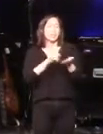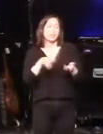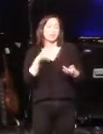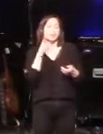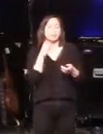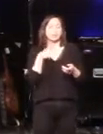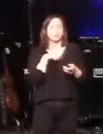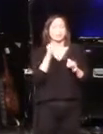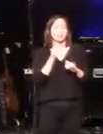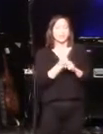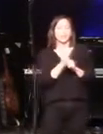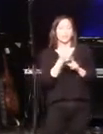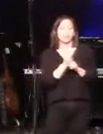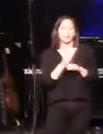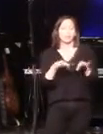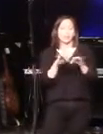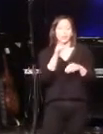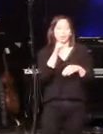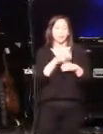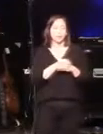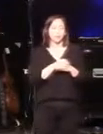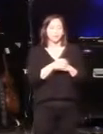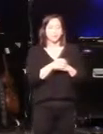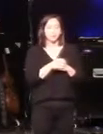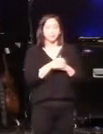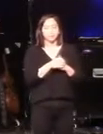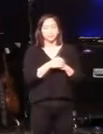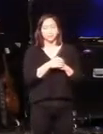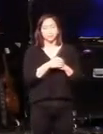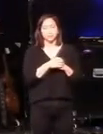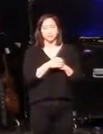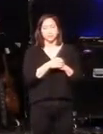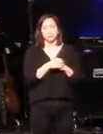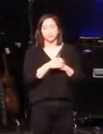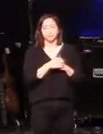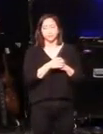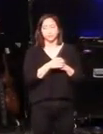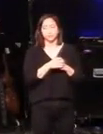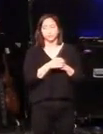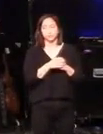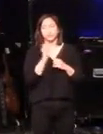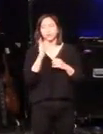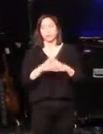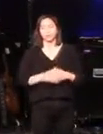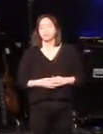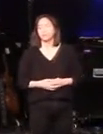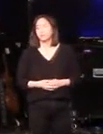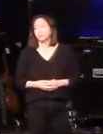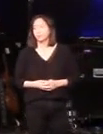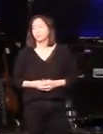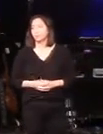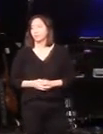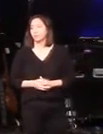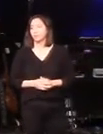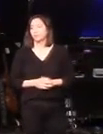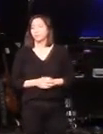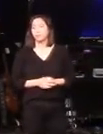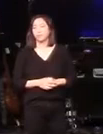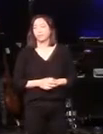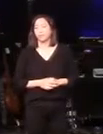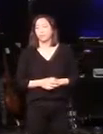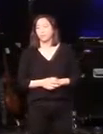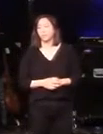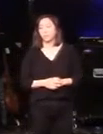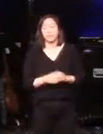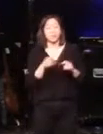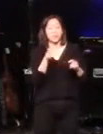want to know what's about First Steps, is the best thing that you could be a part of. All right. How many of you woke up